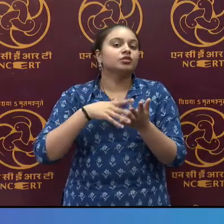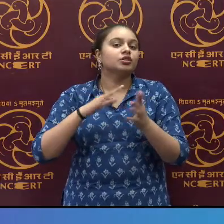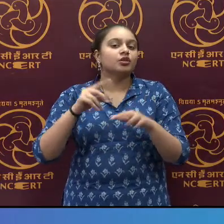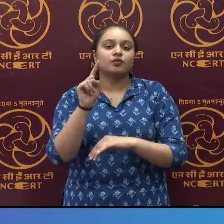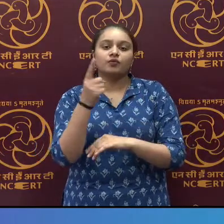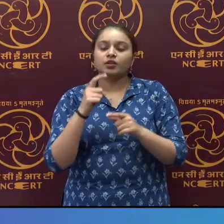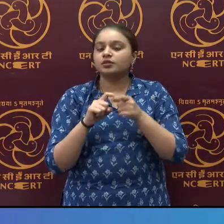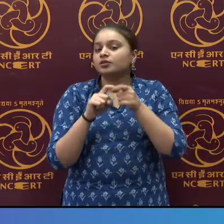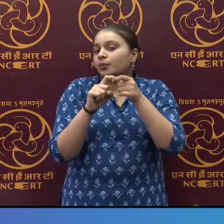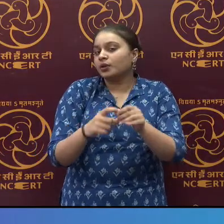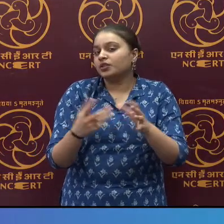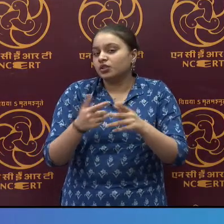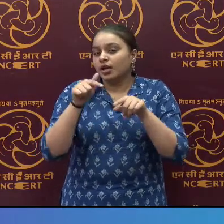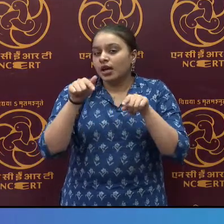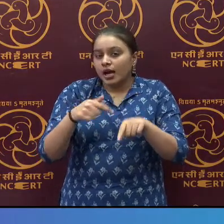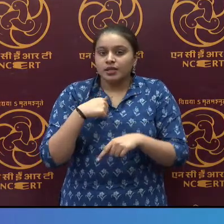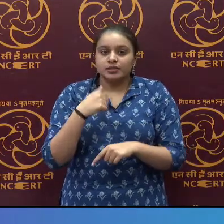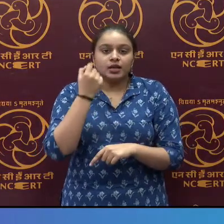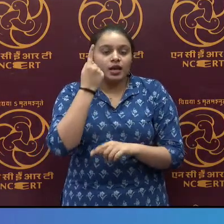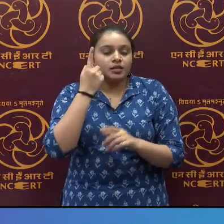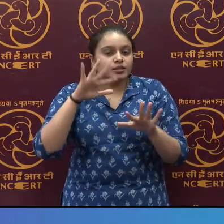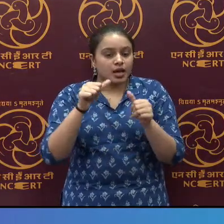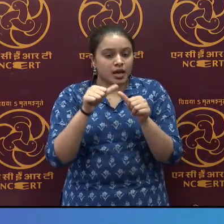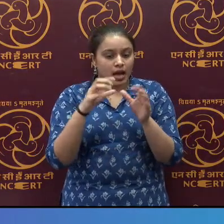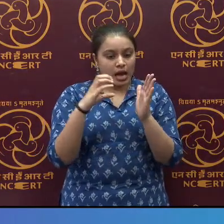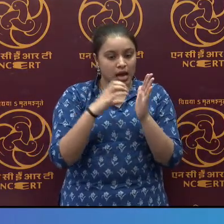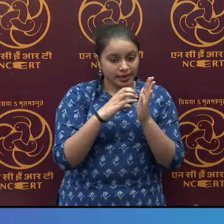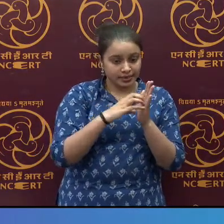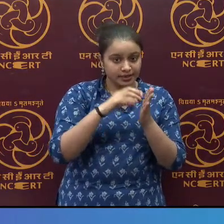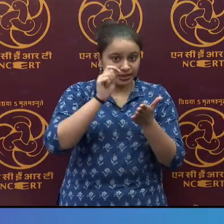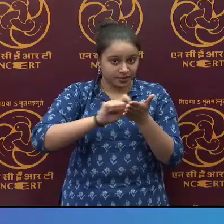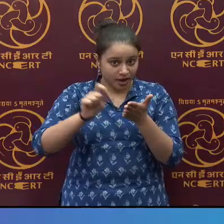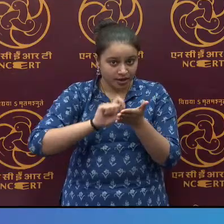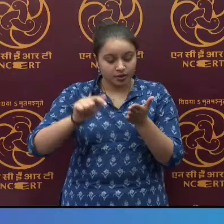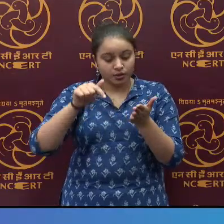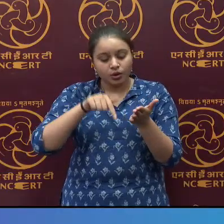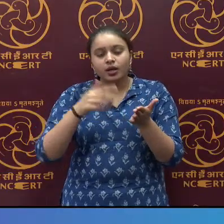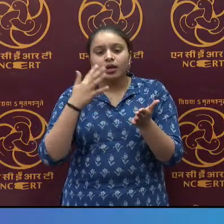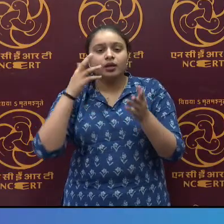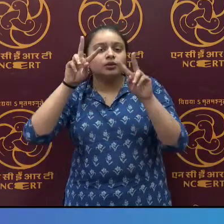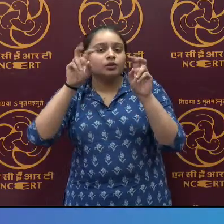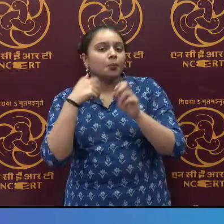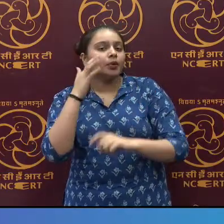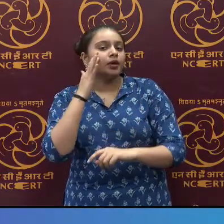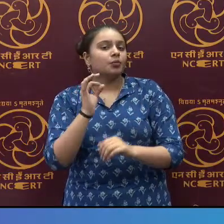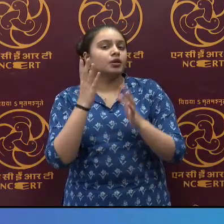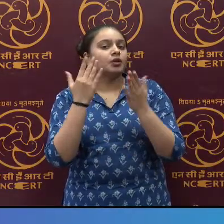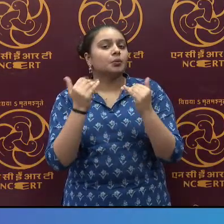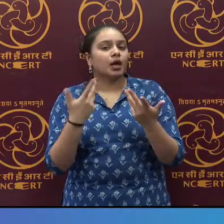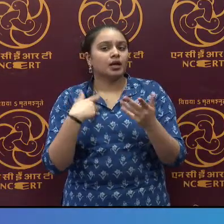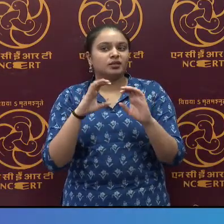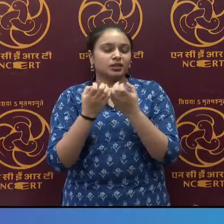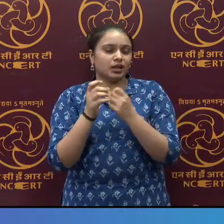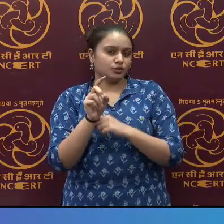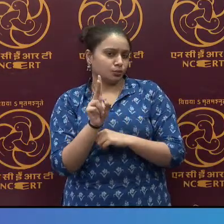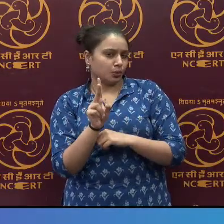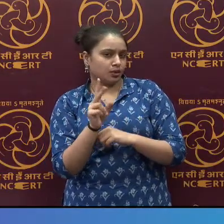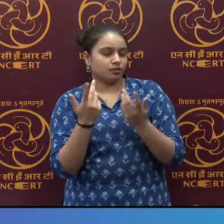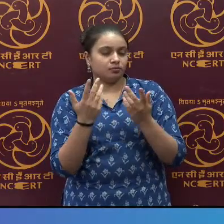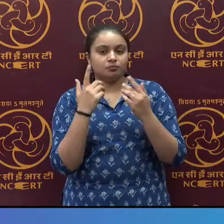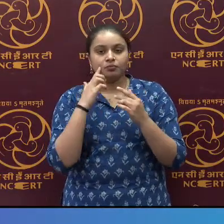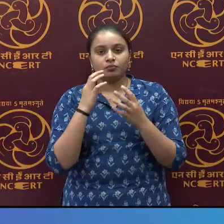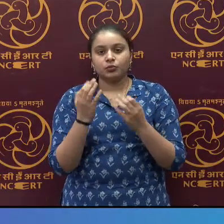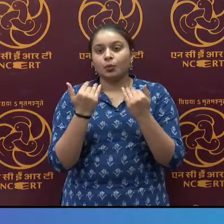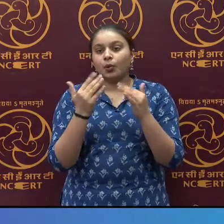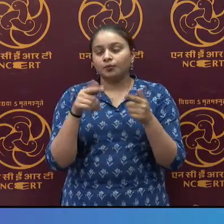ma'am is, ma'am, what do we understand by article writing and how important this topic is for the students of class 12? See,